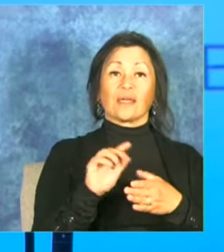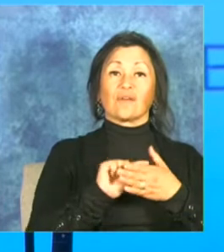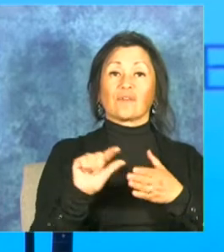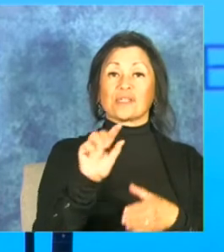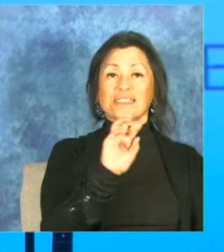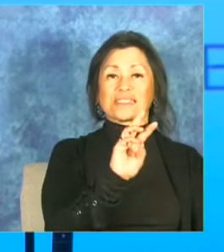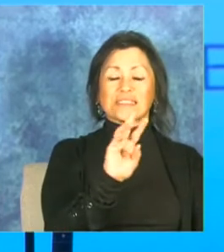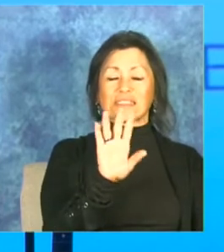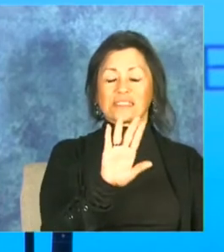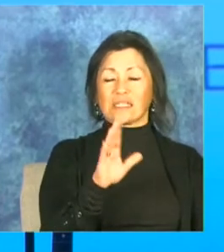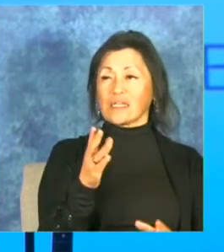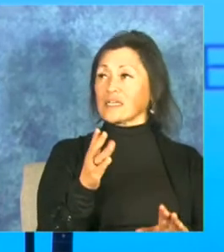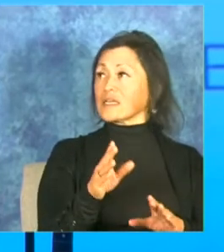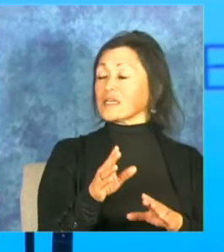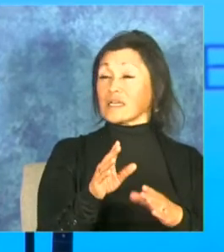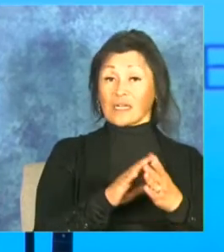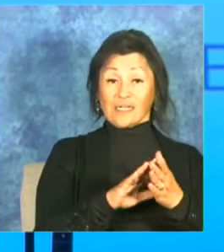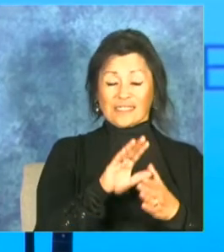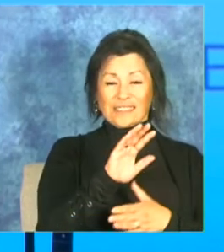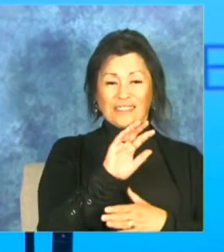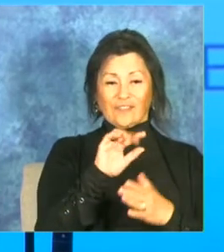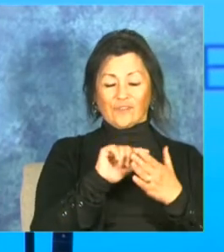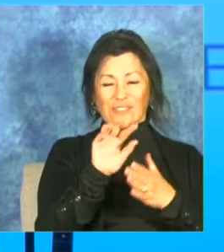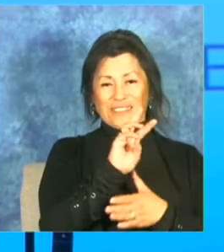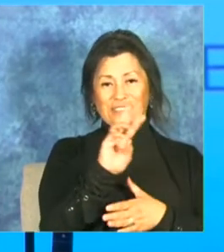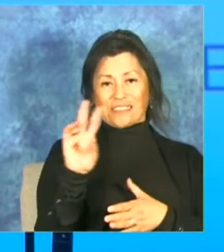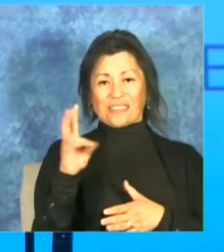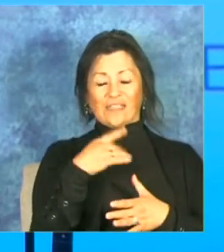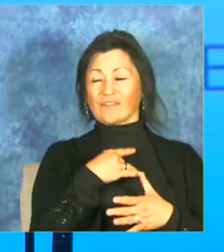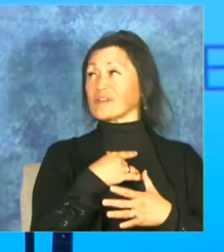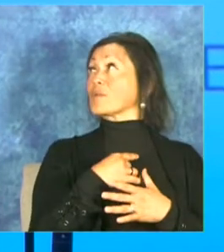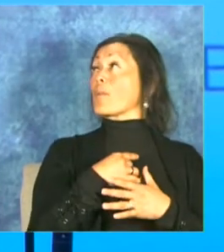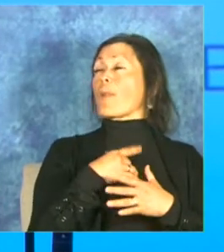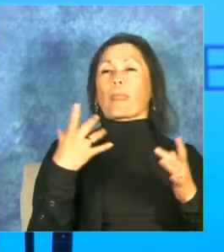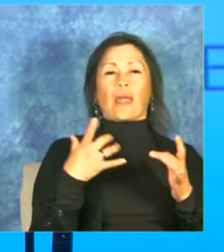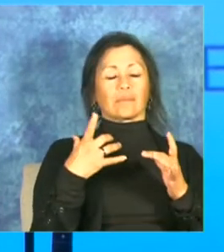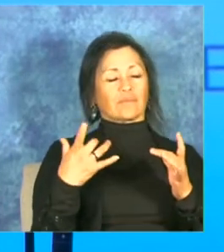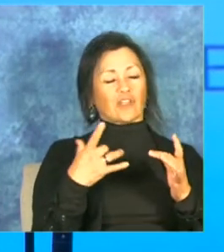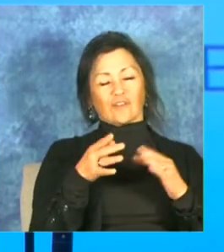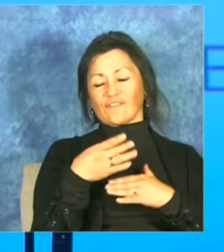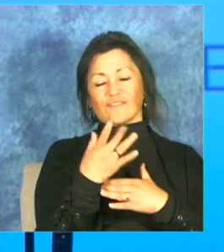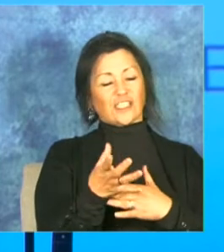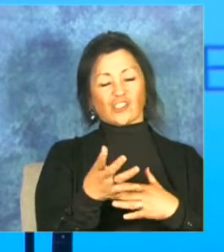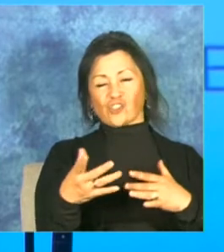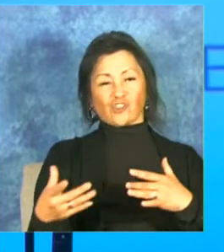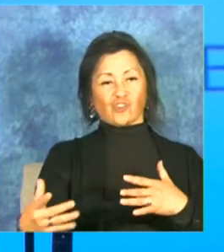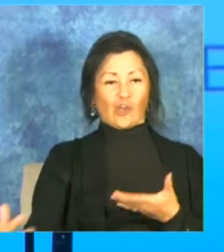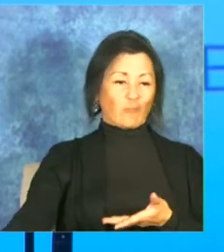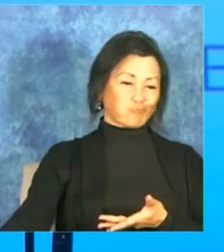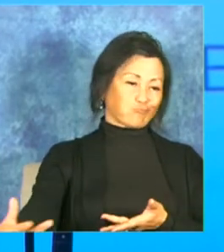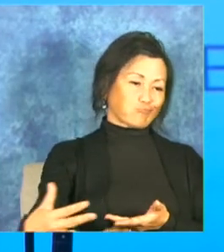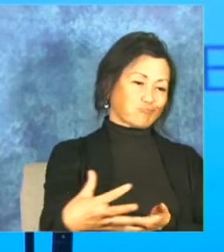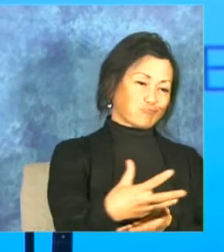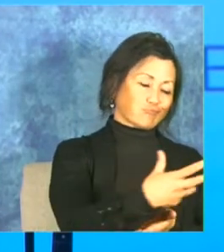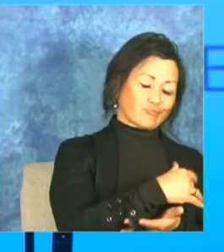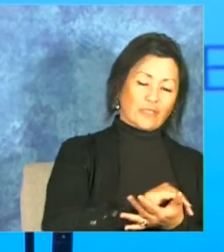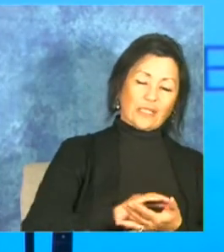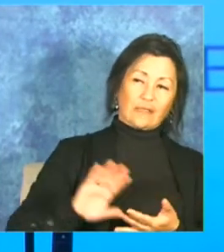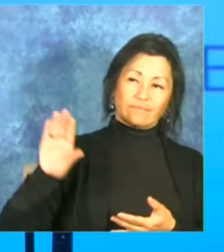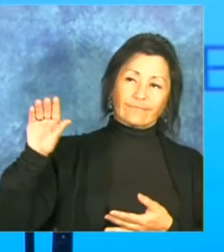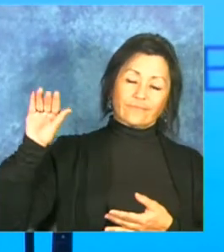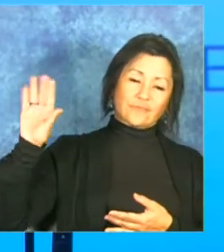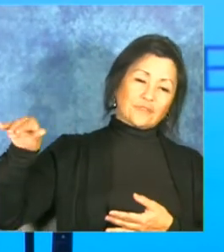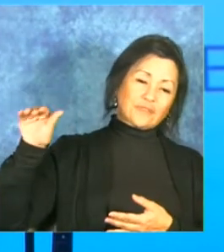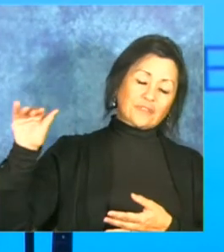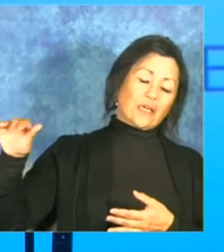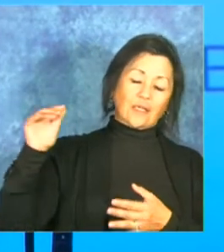here, not finally, but close. When they had done this, they caught such a great large number of fish, their nets began to break. And so they signaled their partners in the other boat to come and help them. And they